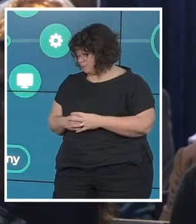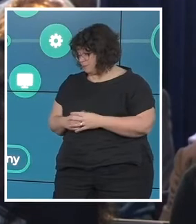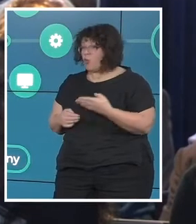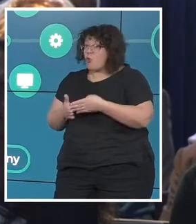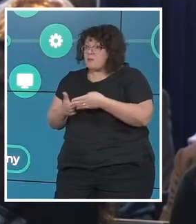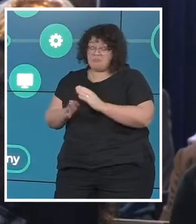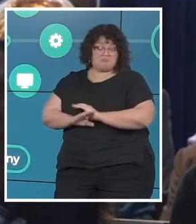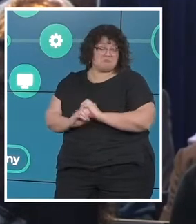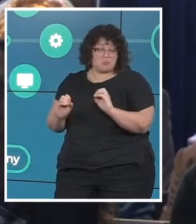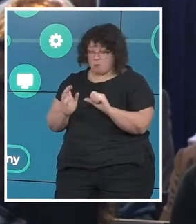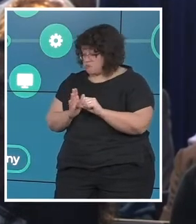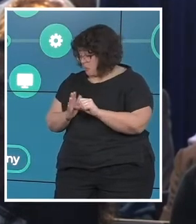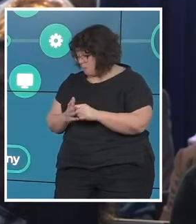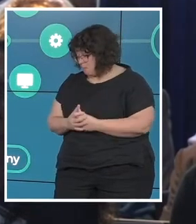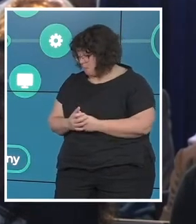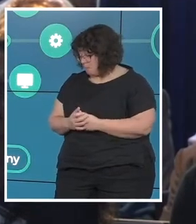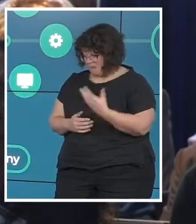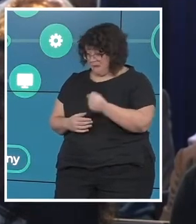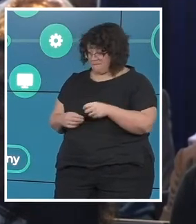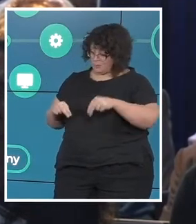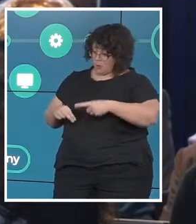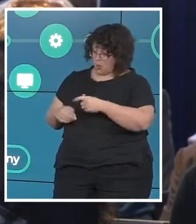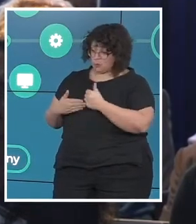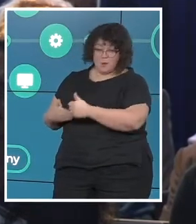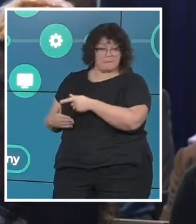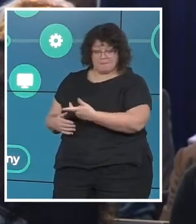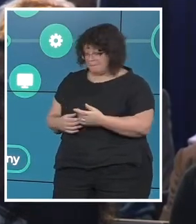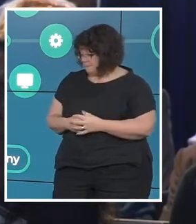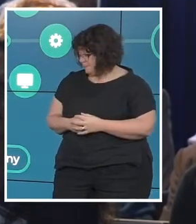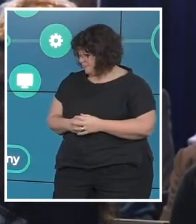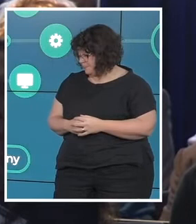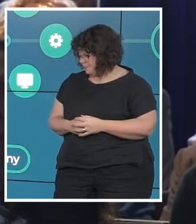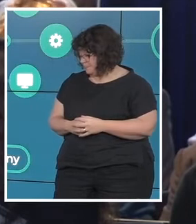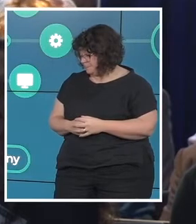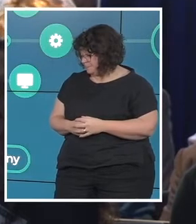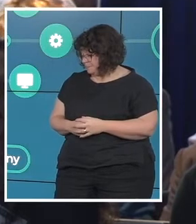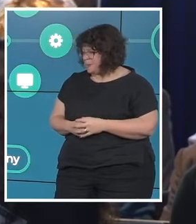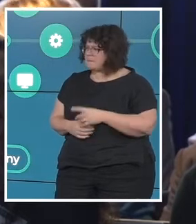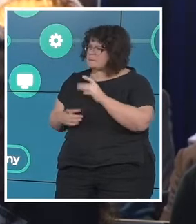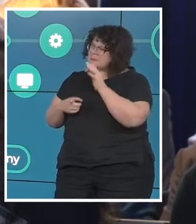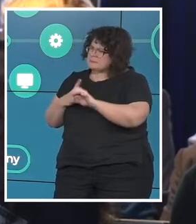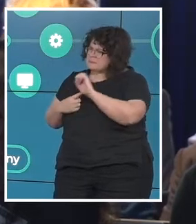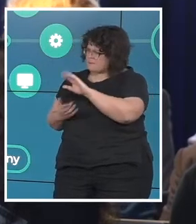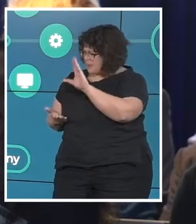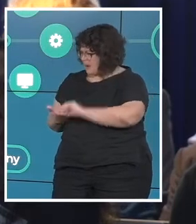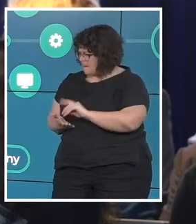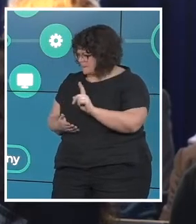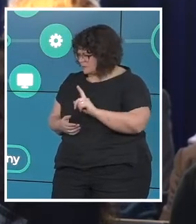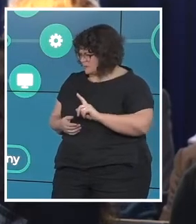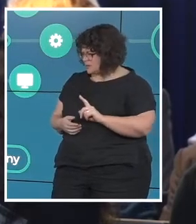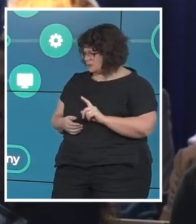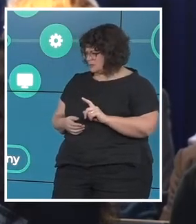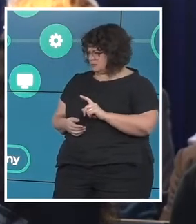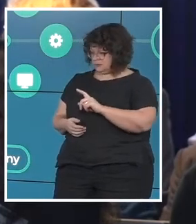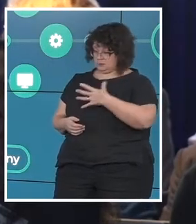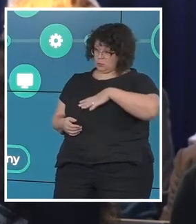what's specific in his app is, hey, we know you want to go from A to B, but did you know that between A and